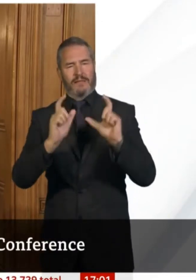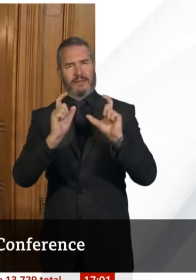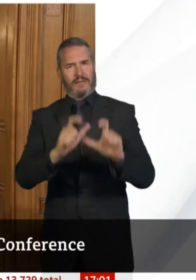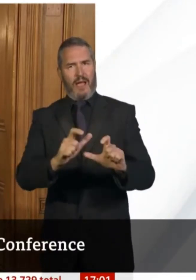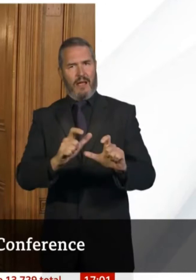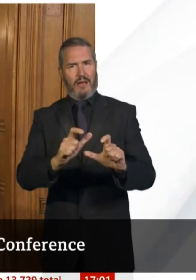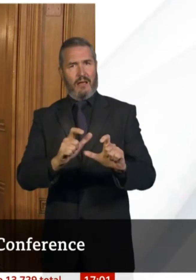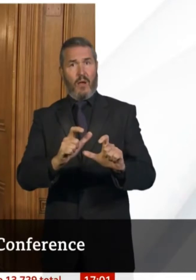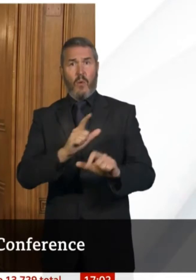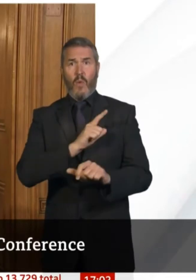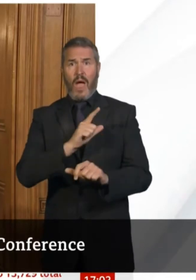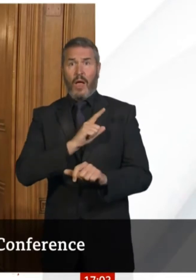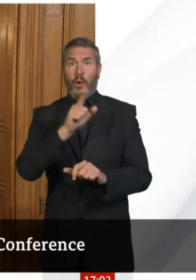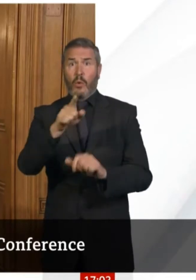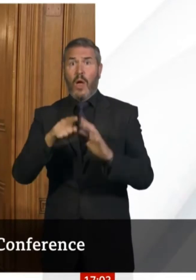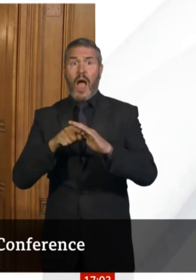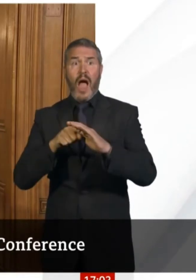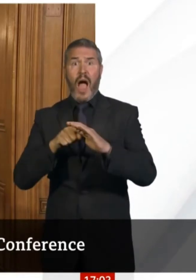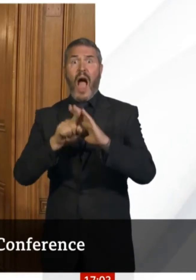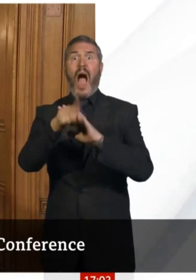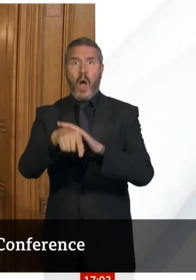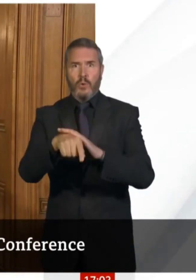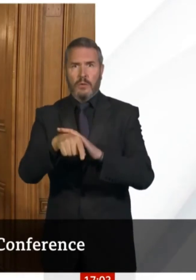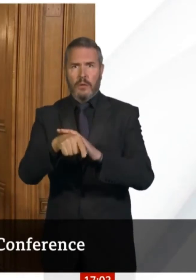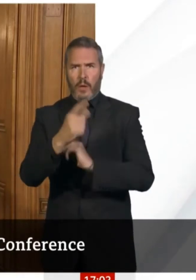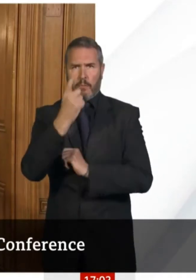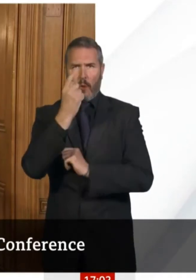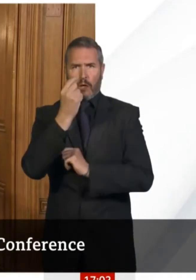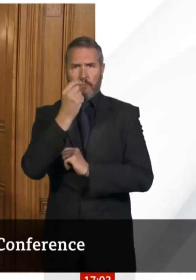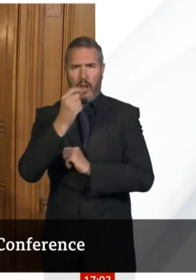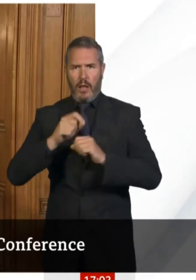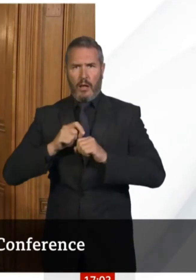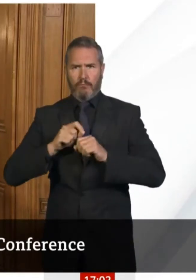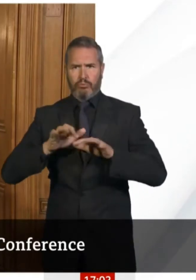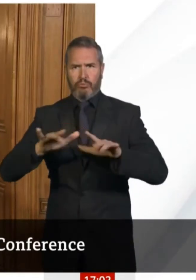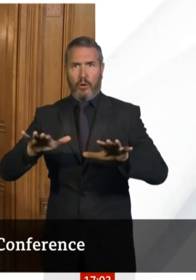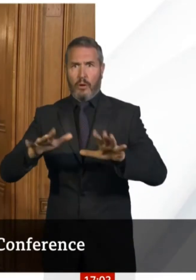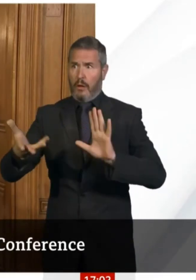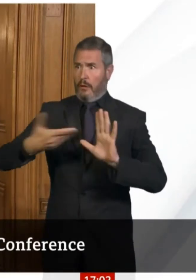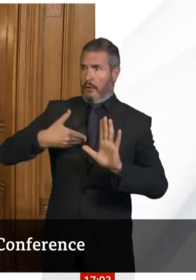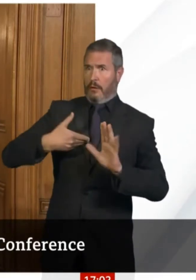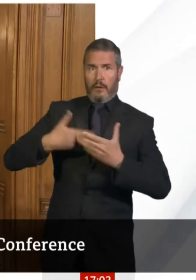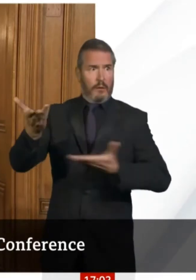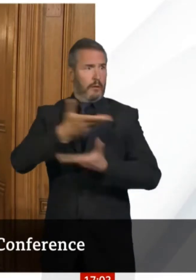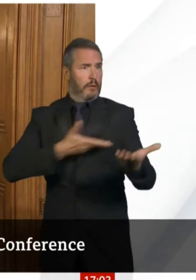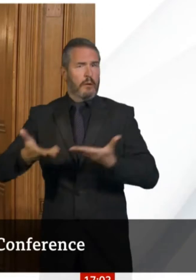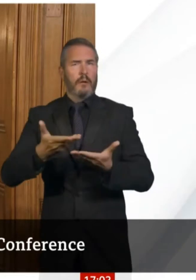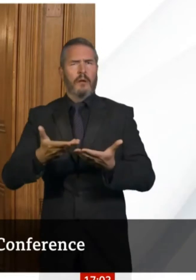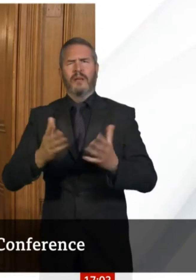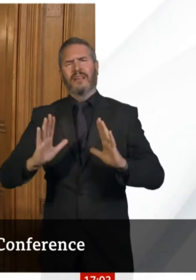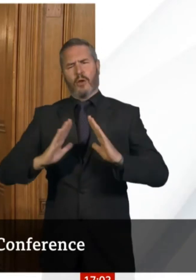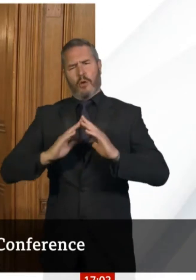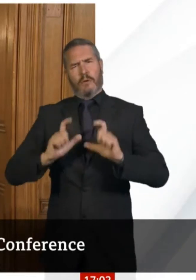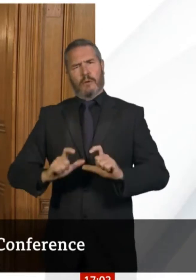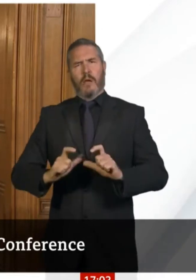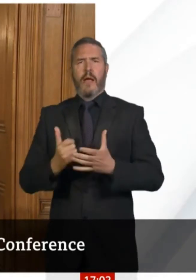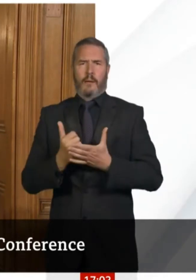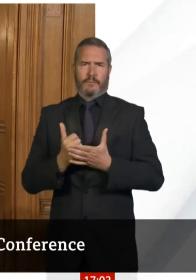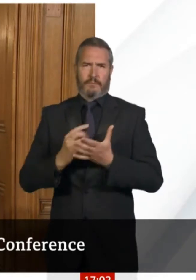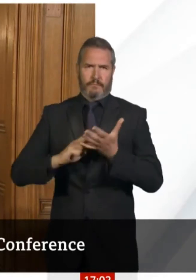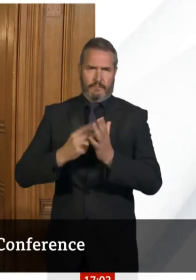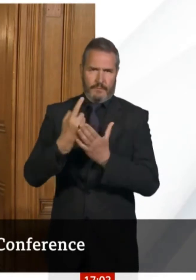the opportunity to spread, to protect the NHS and to save lives. Now, today's data shows